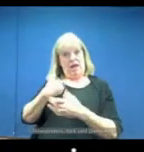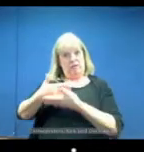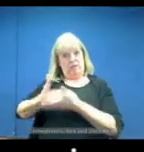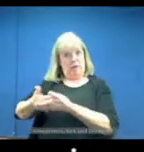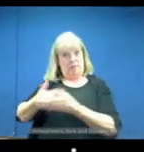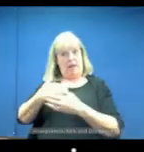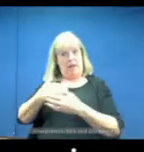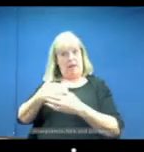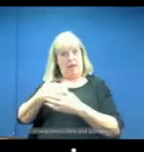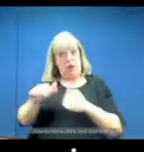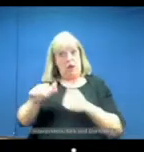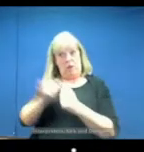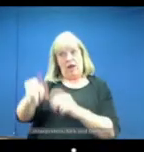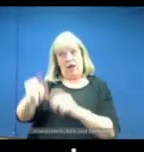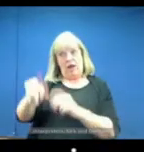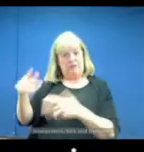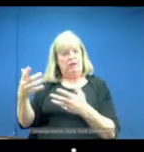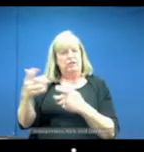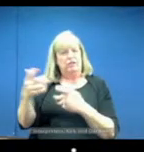has abused you.